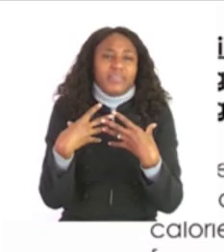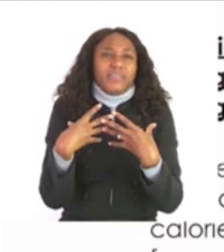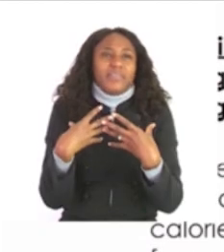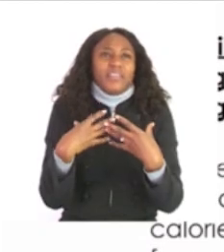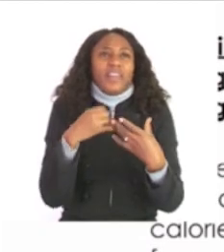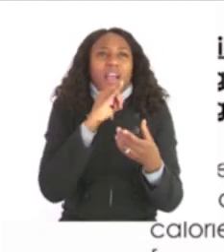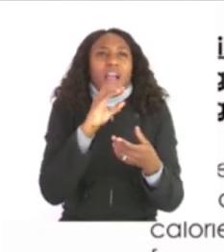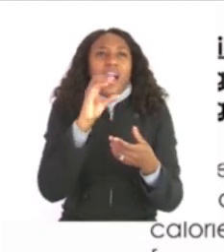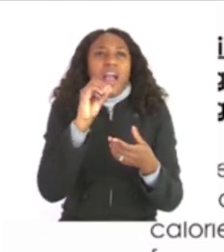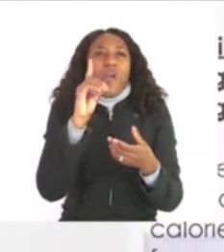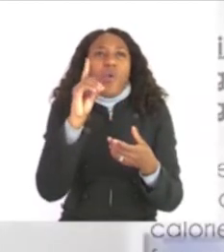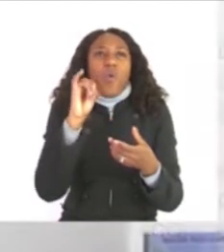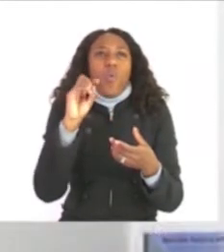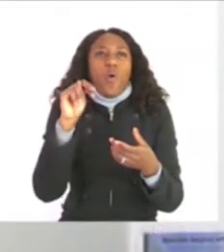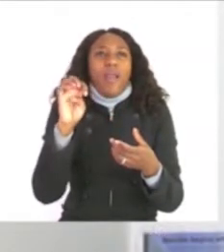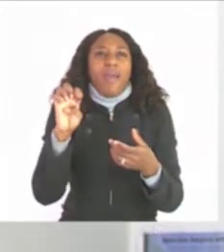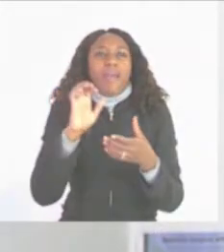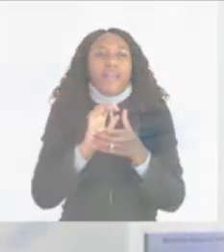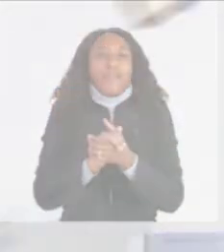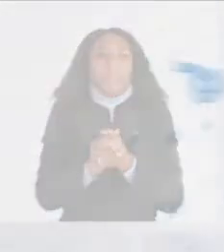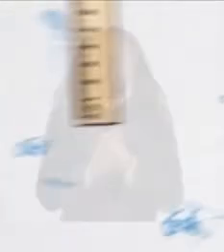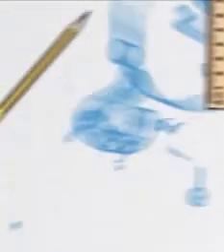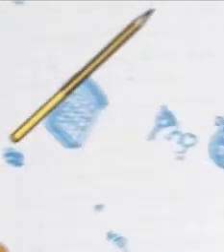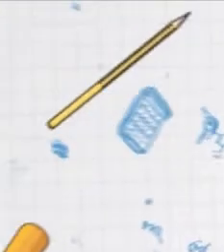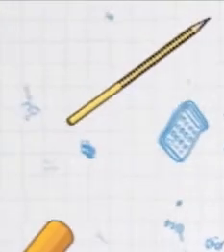with iodine.